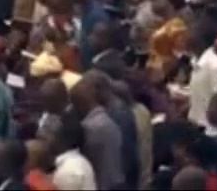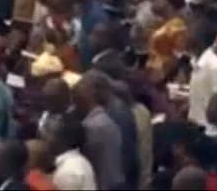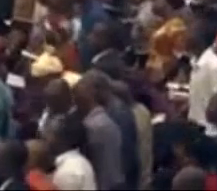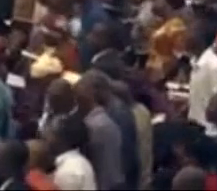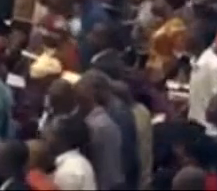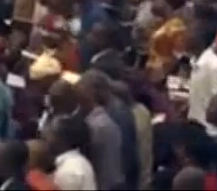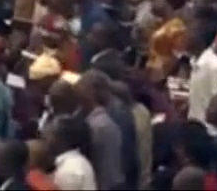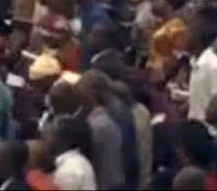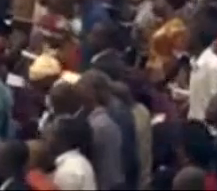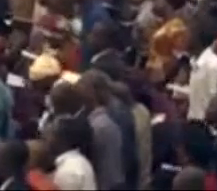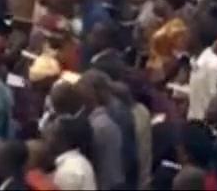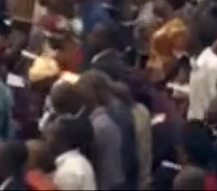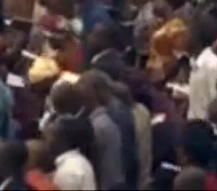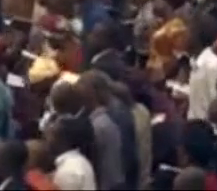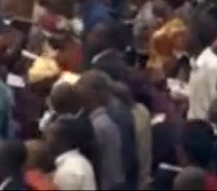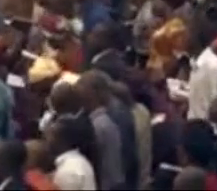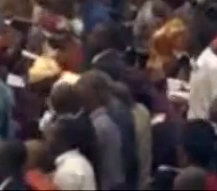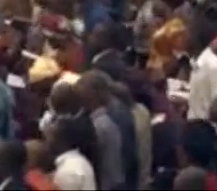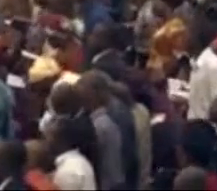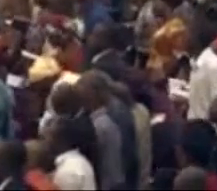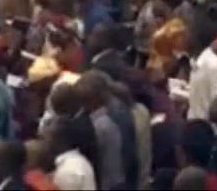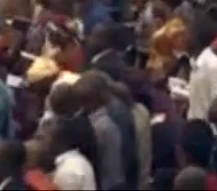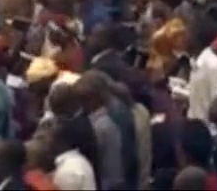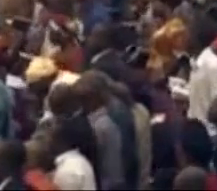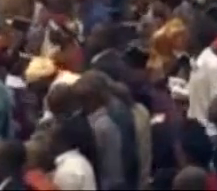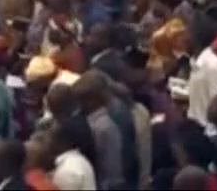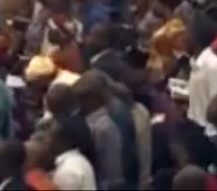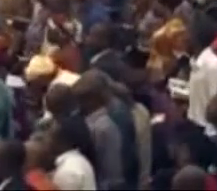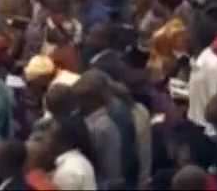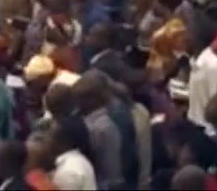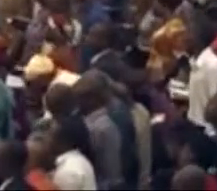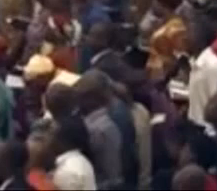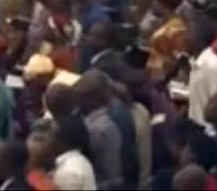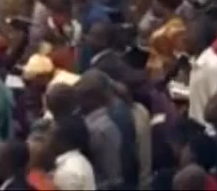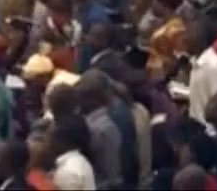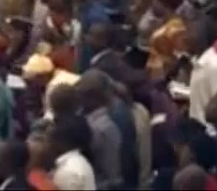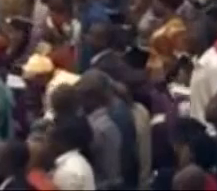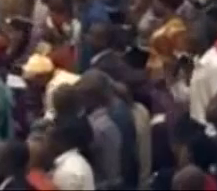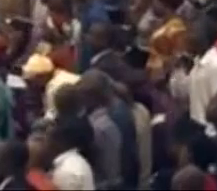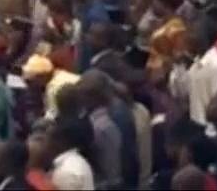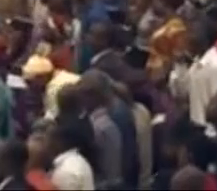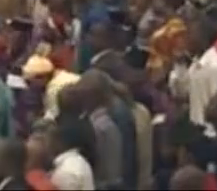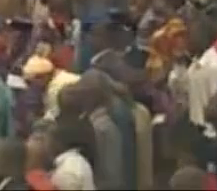woe, that an eternity of joy thou might know.